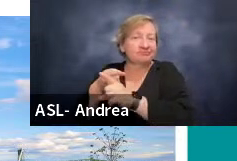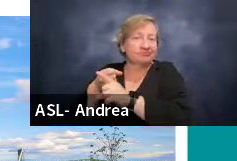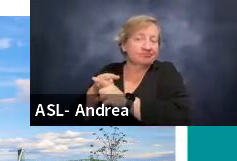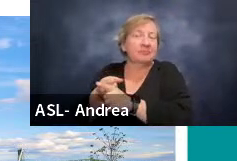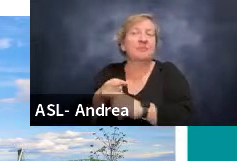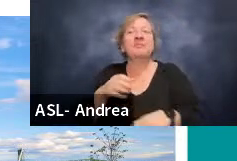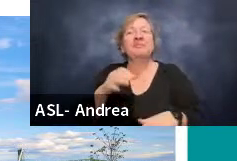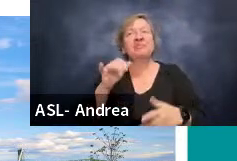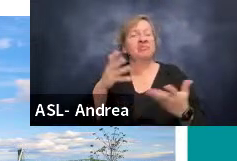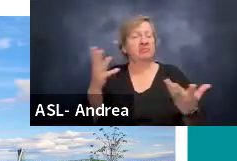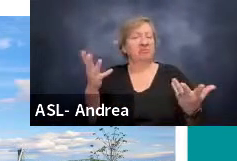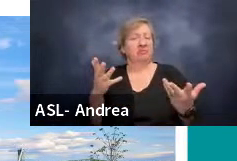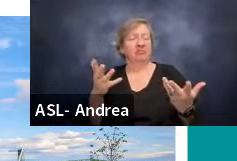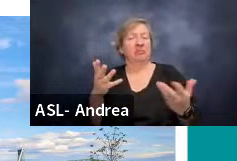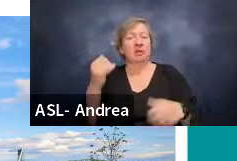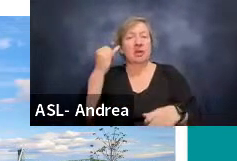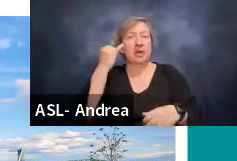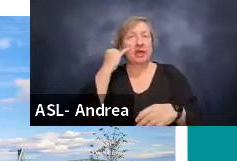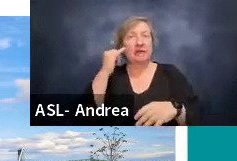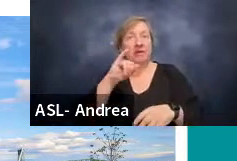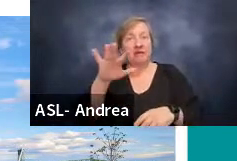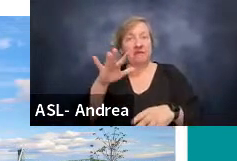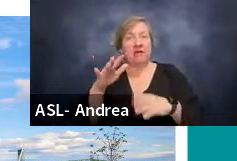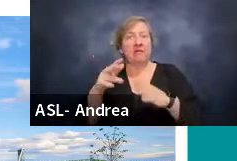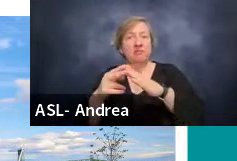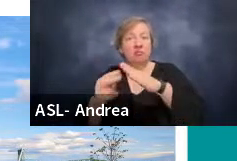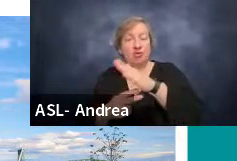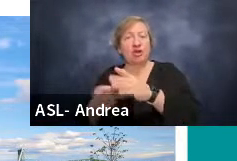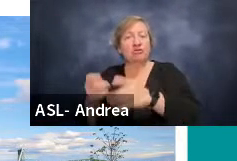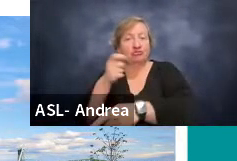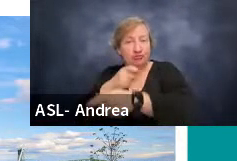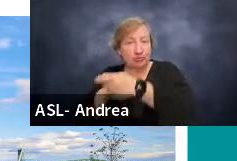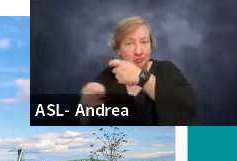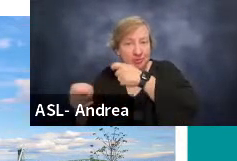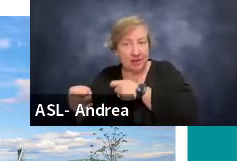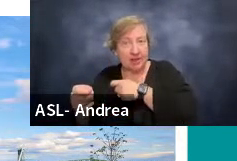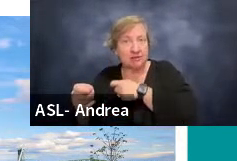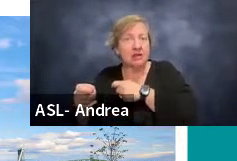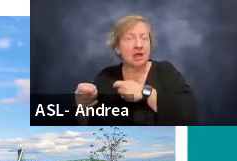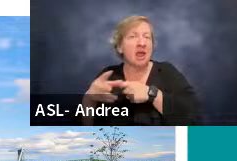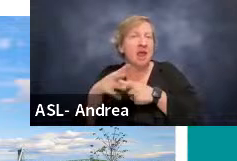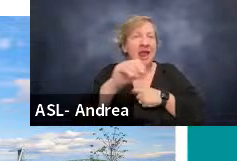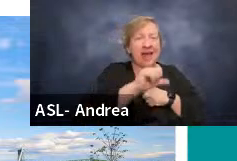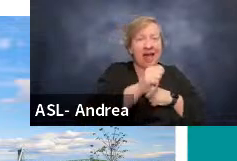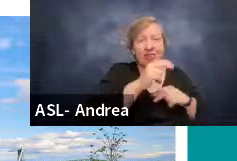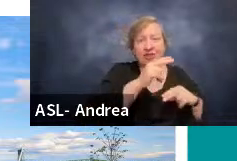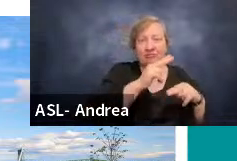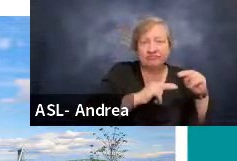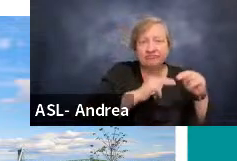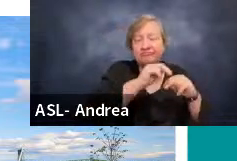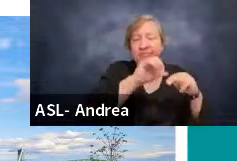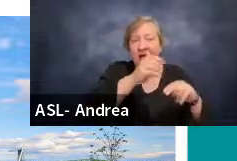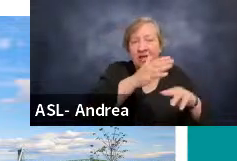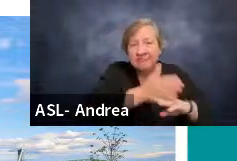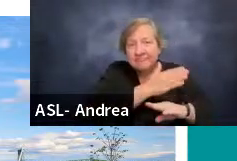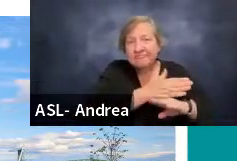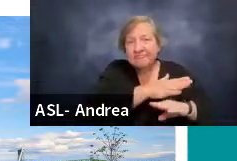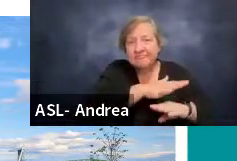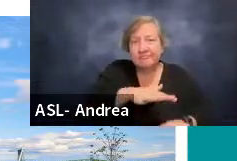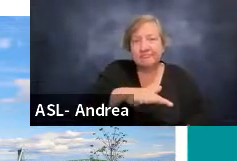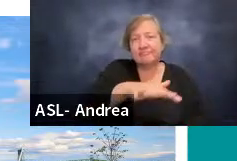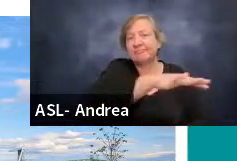impacts of the Interstate Bridge Replacement Program in combination with other improvements that are going on around the